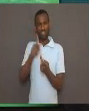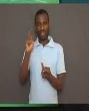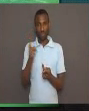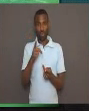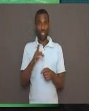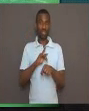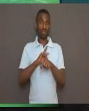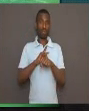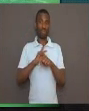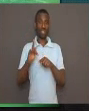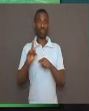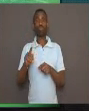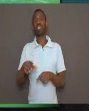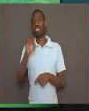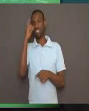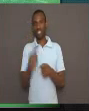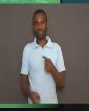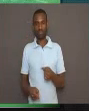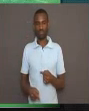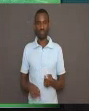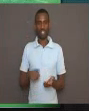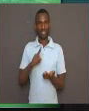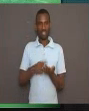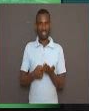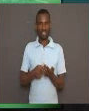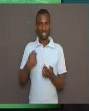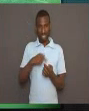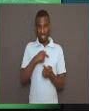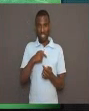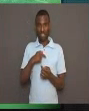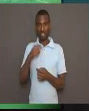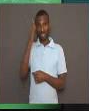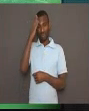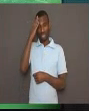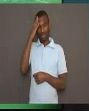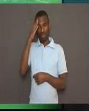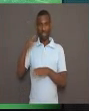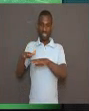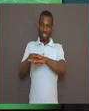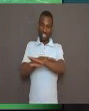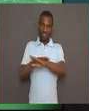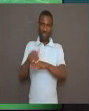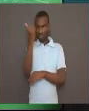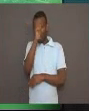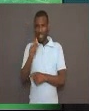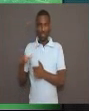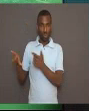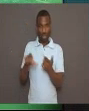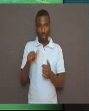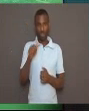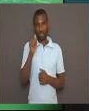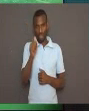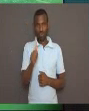Therefore, we know that the surface of any liquid is also